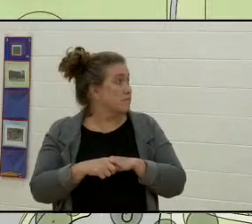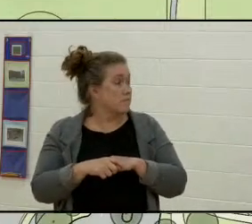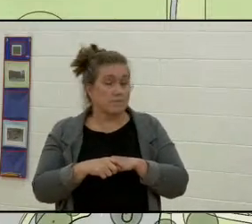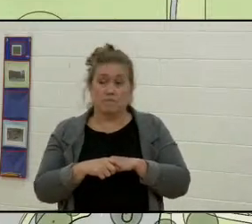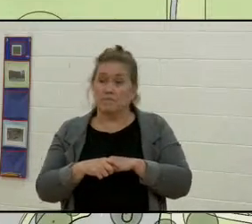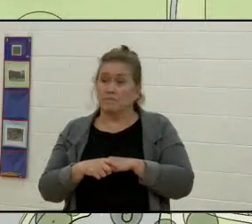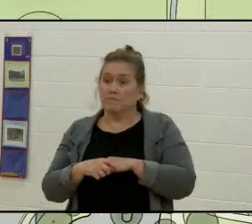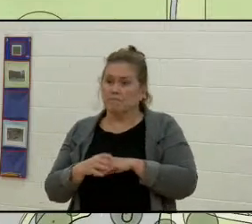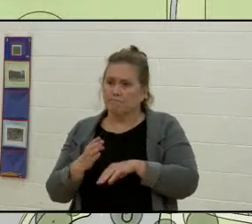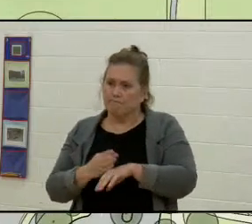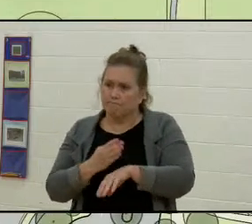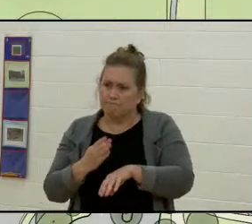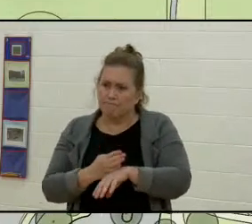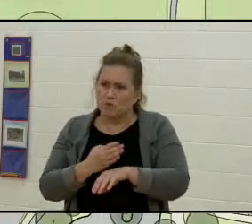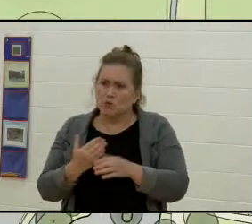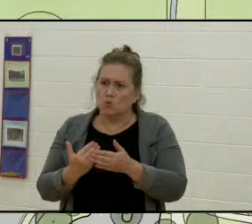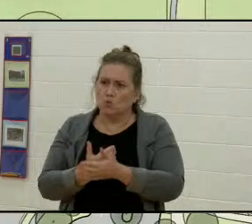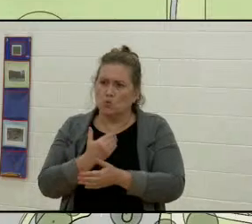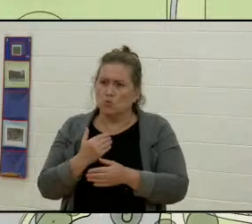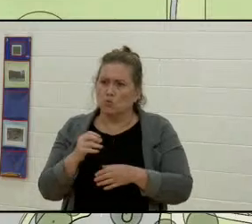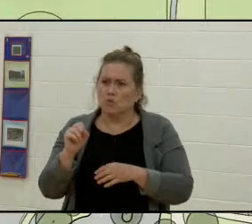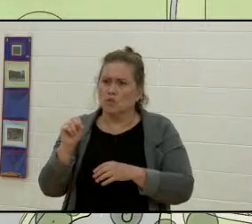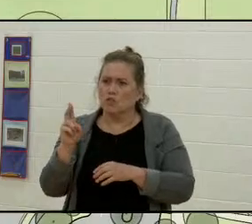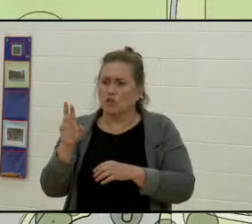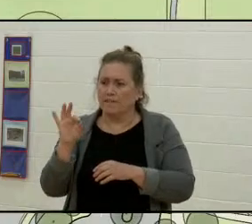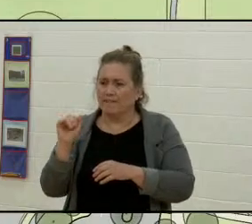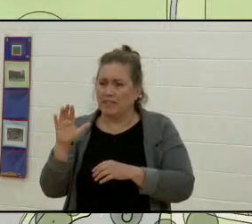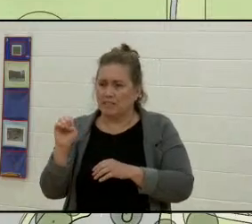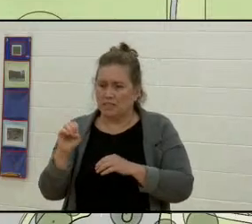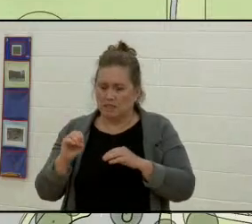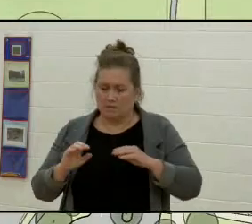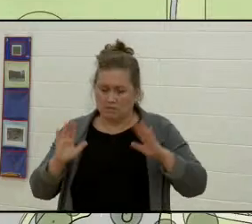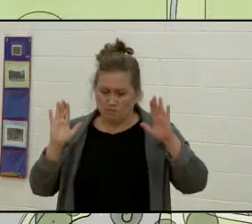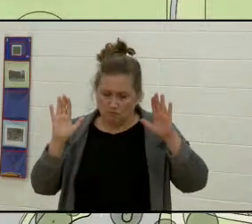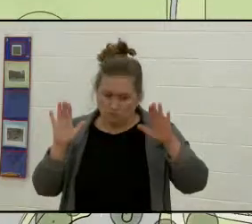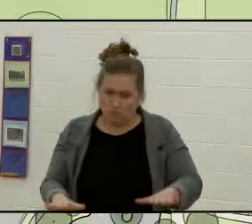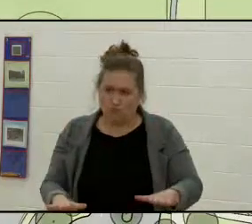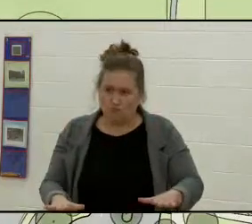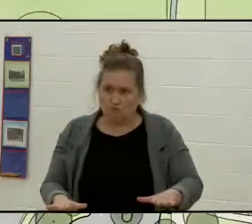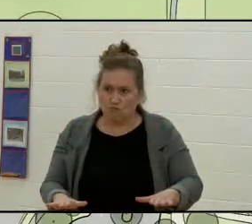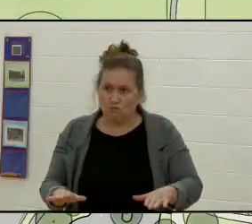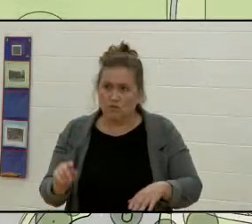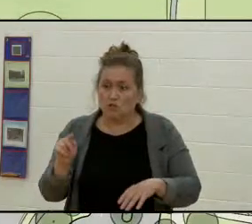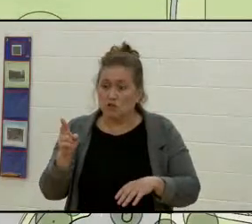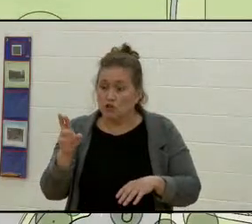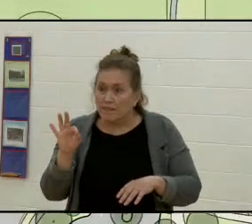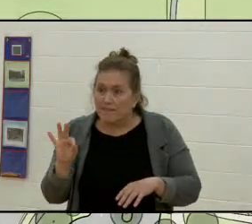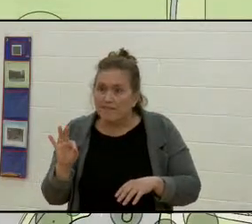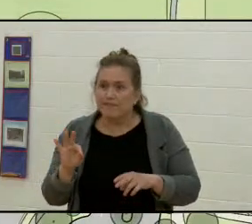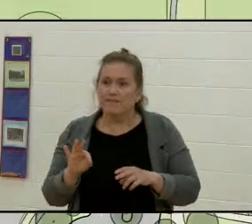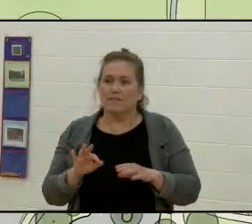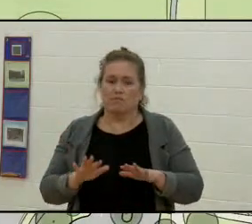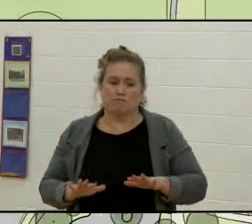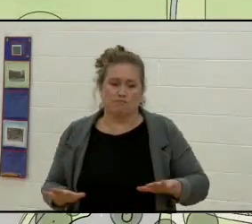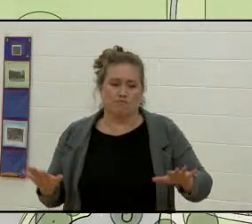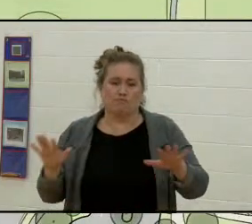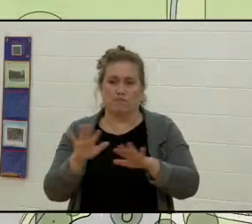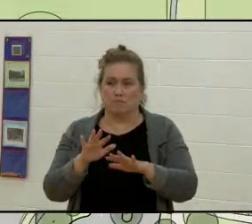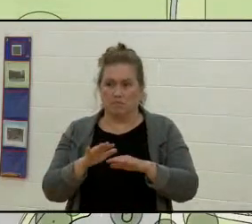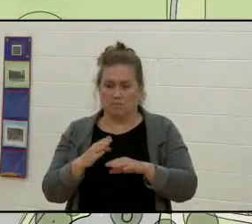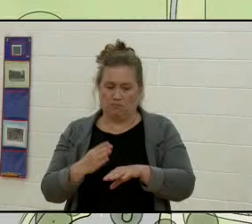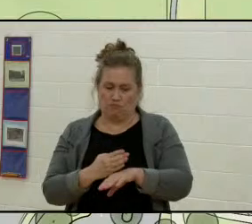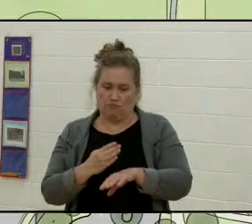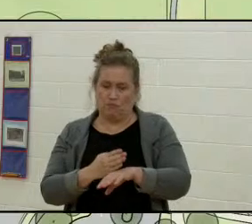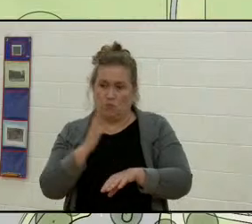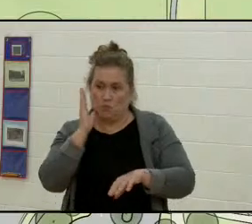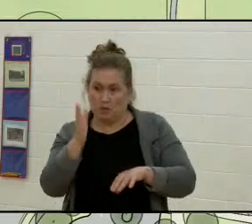regrading, resurfacing, improving drainage, and improving the natural turf quality on these fields. As